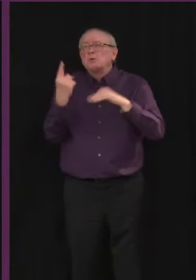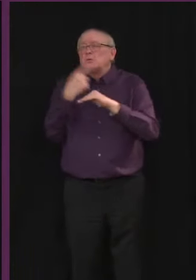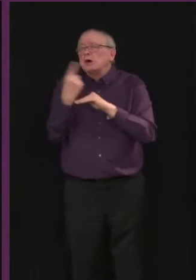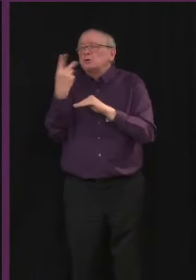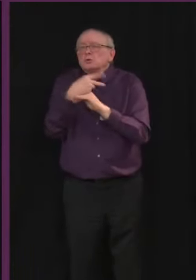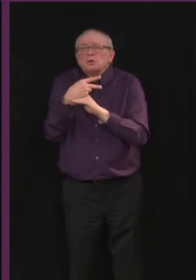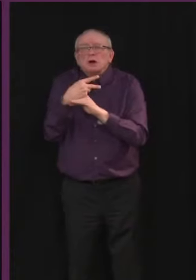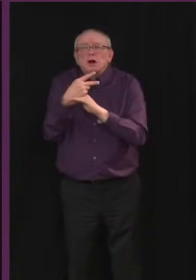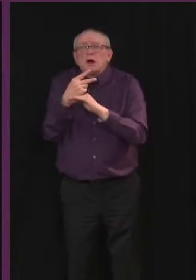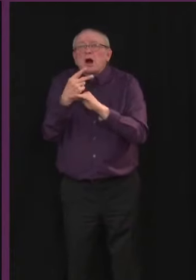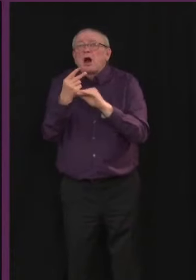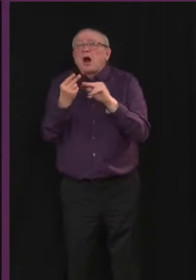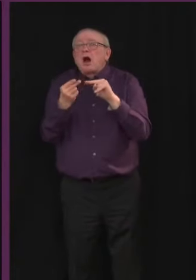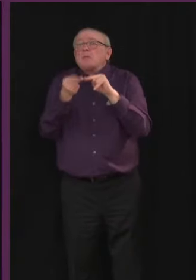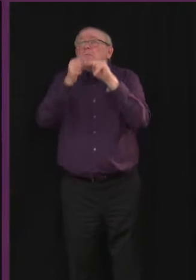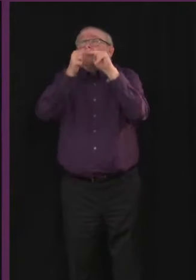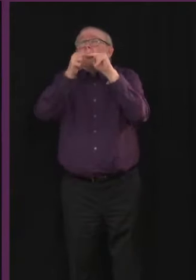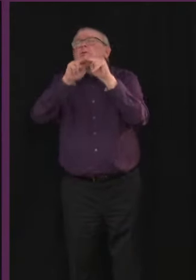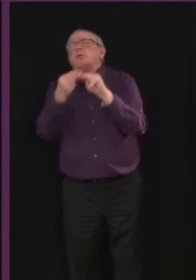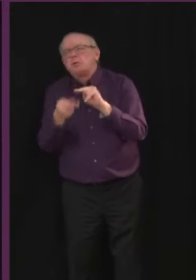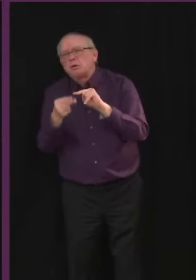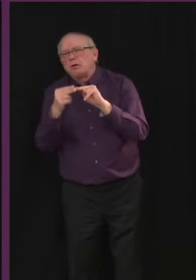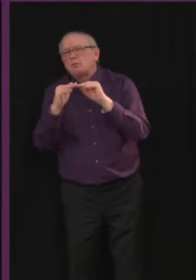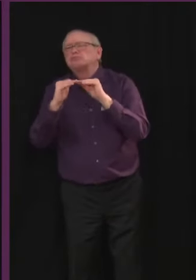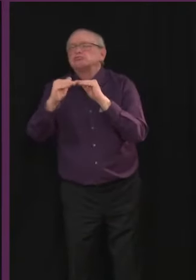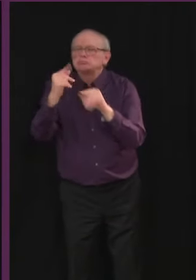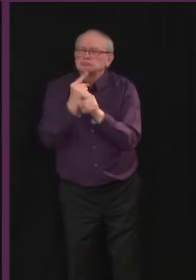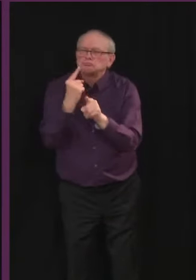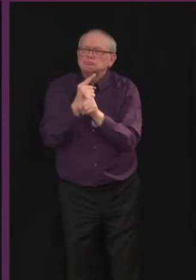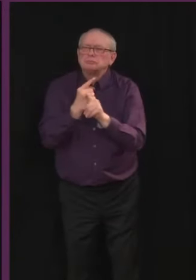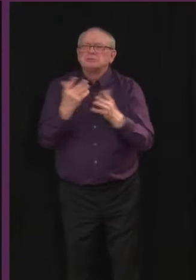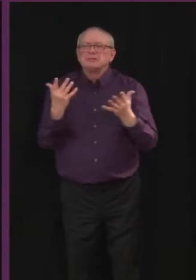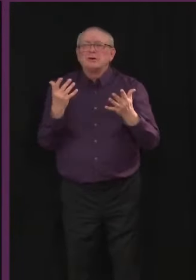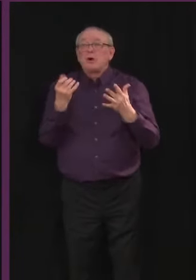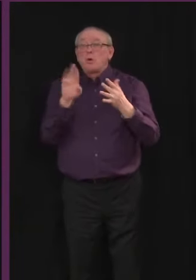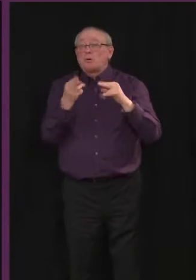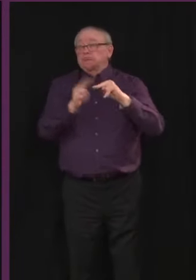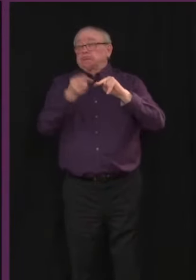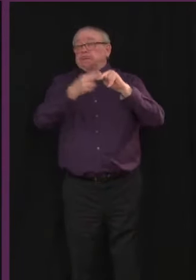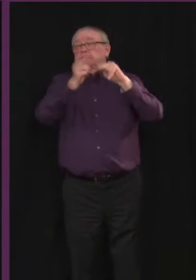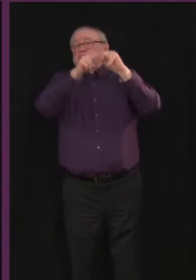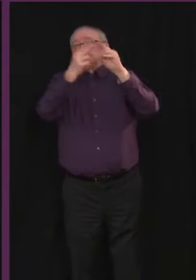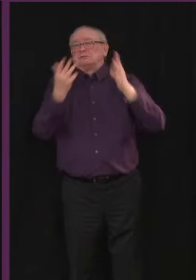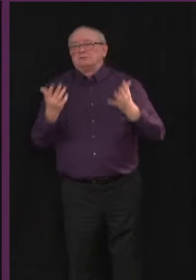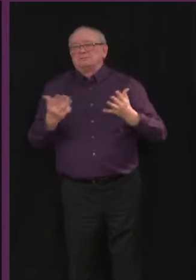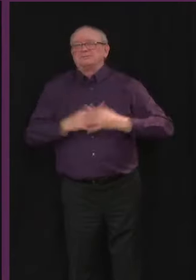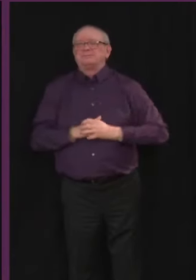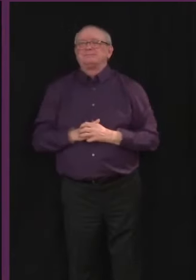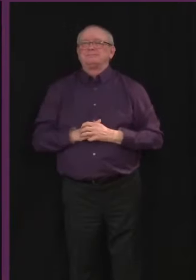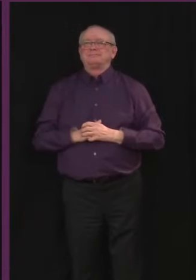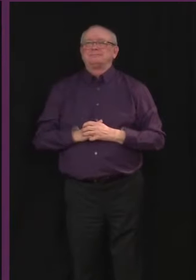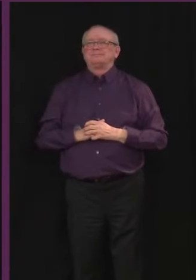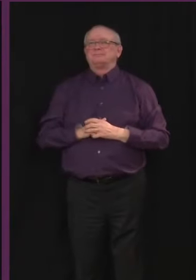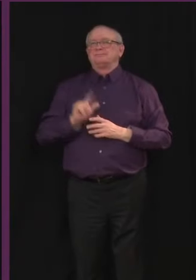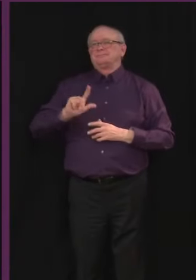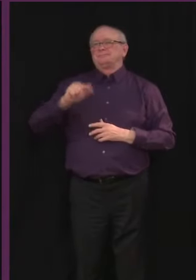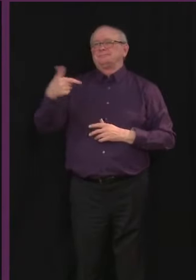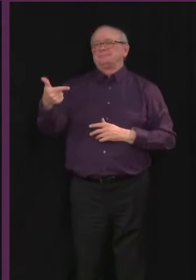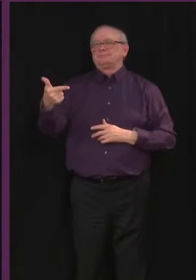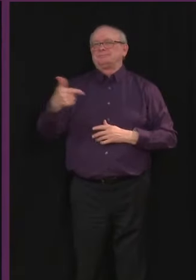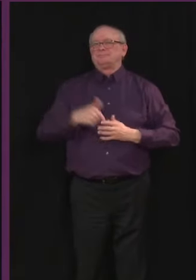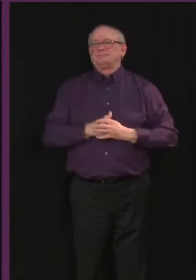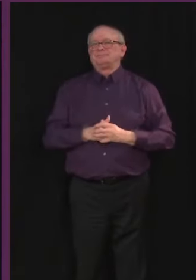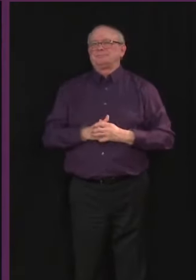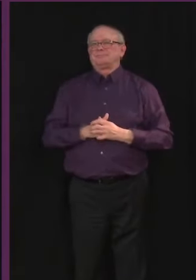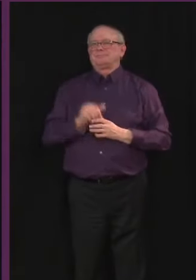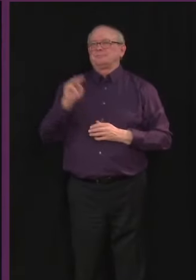can you put through the next caller, please? Jason Markusoff, Maclean's. Thank you for taking my call, Dr.